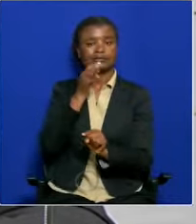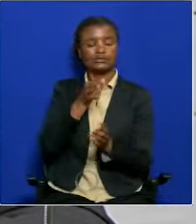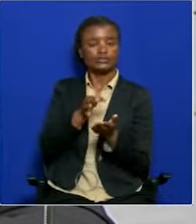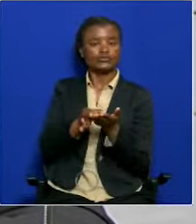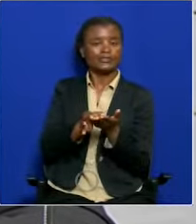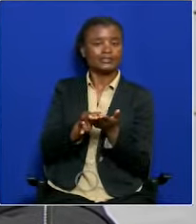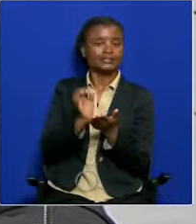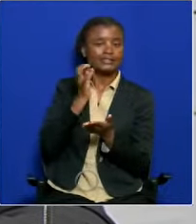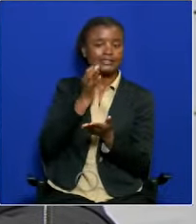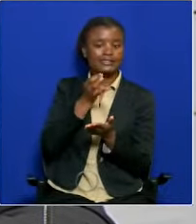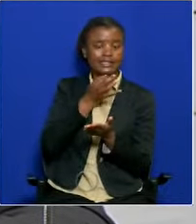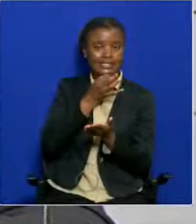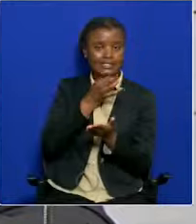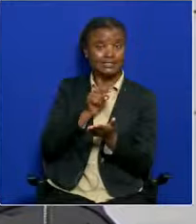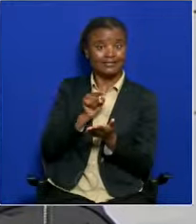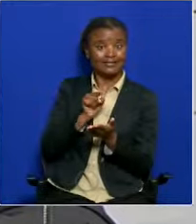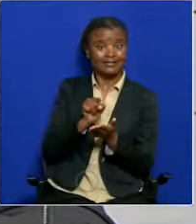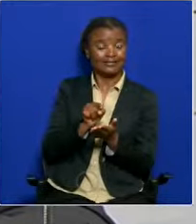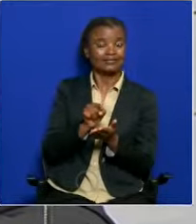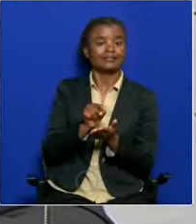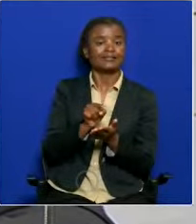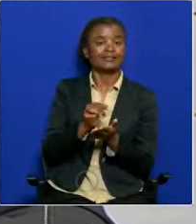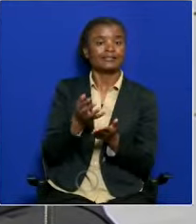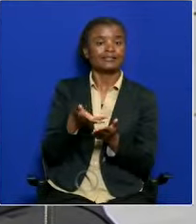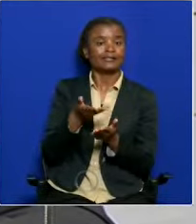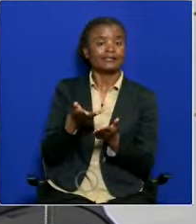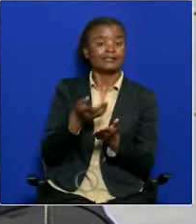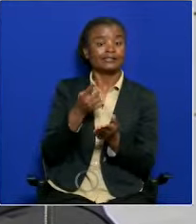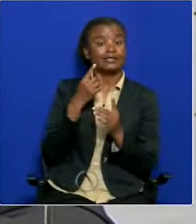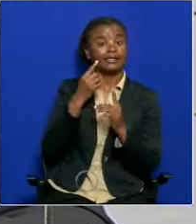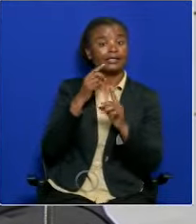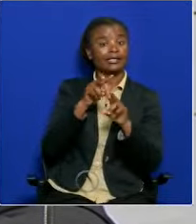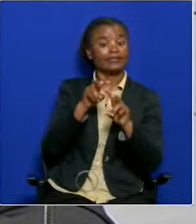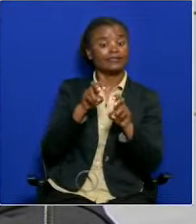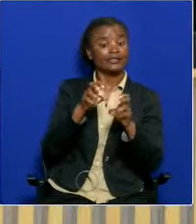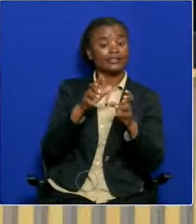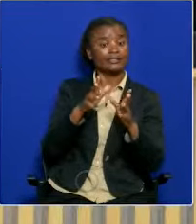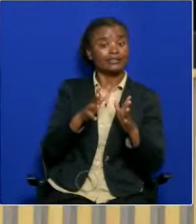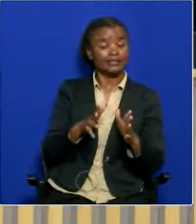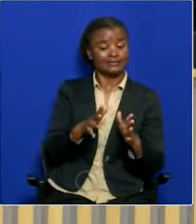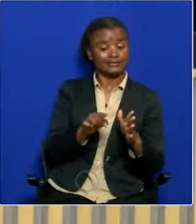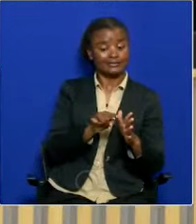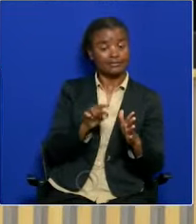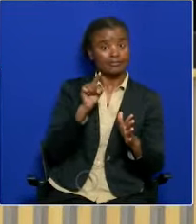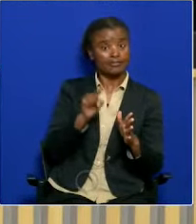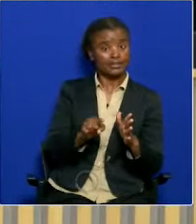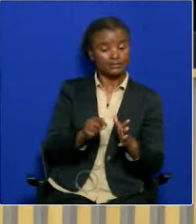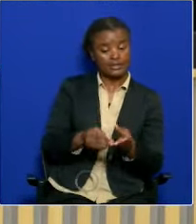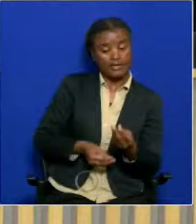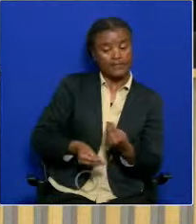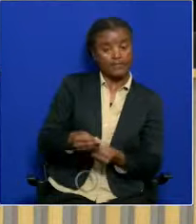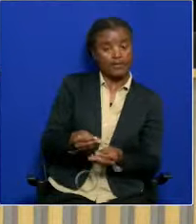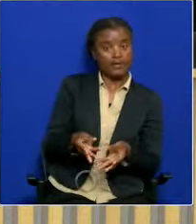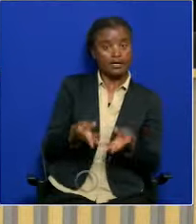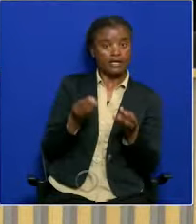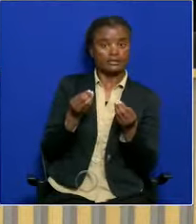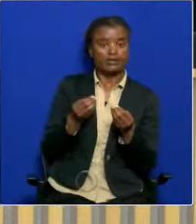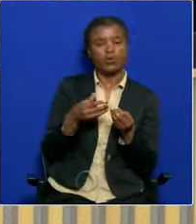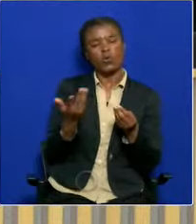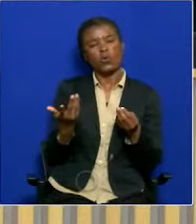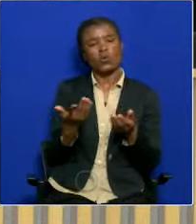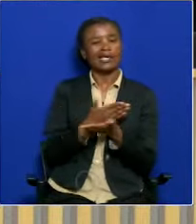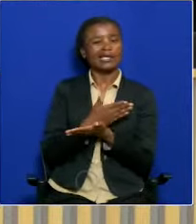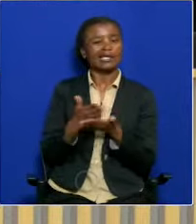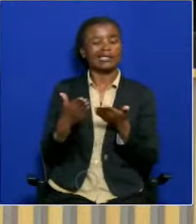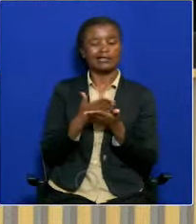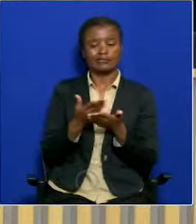insinuated that the investigators should accept bribery or any form of gratification.